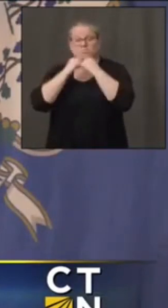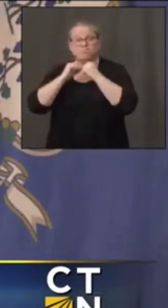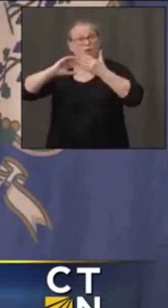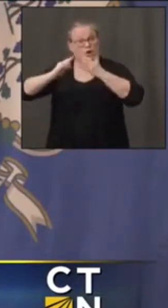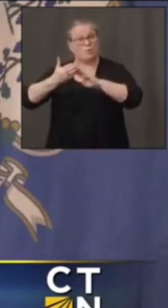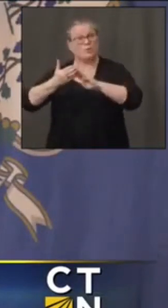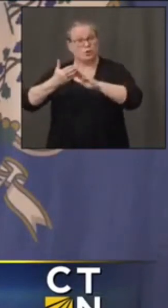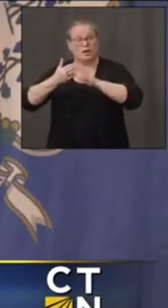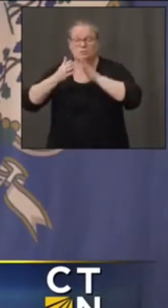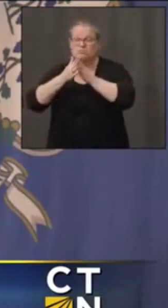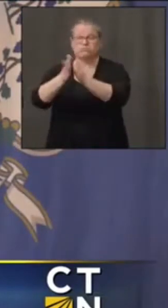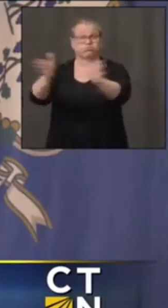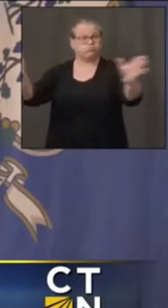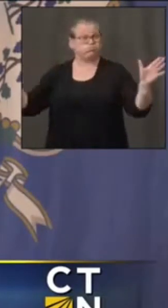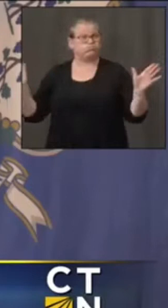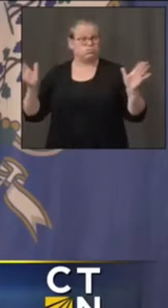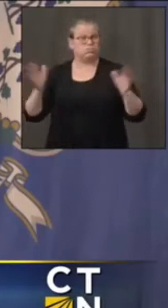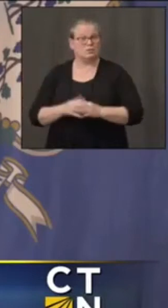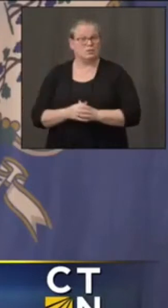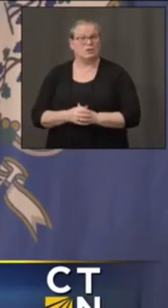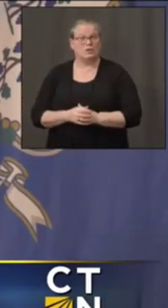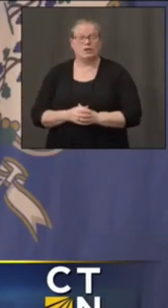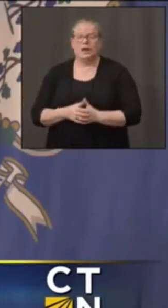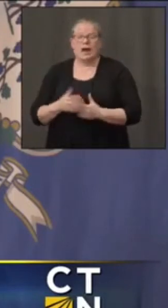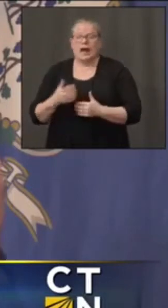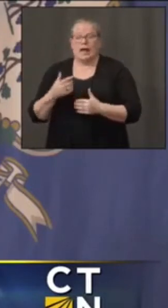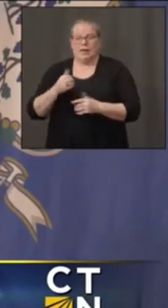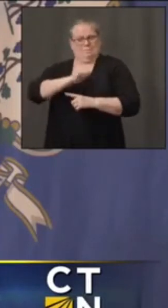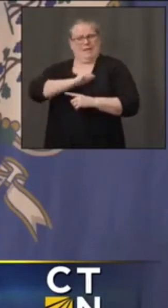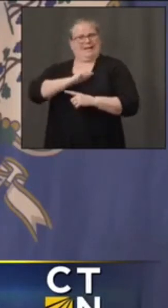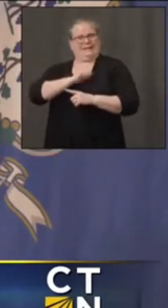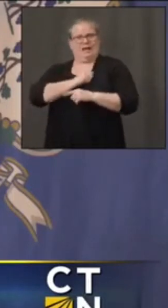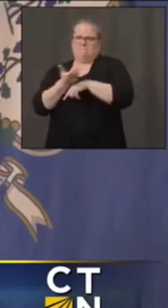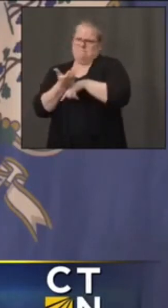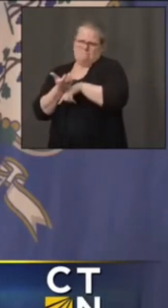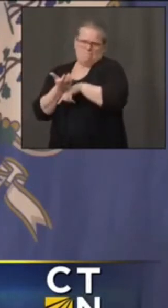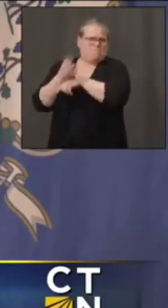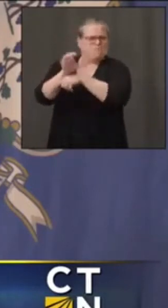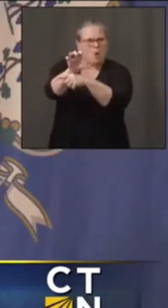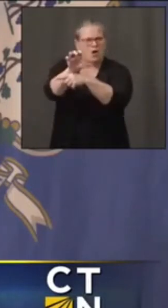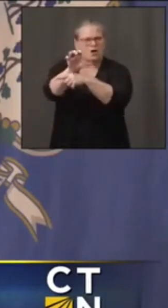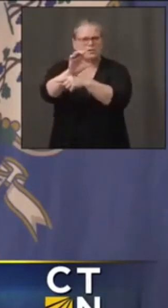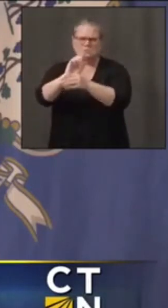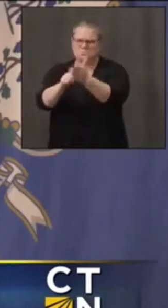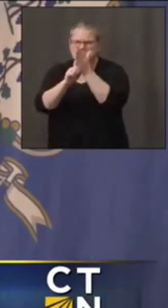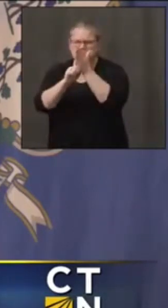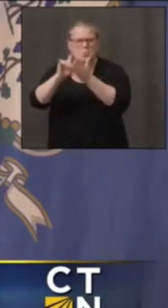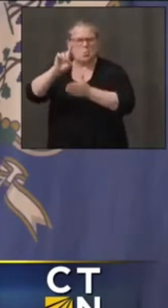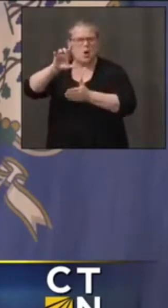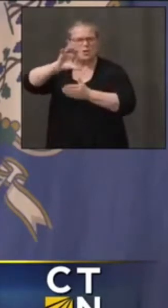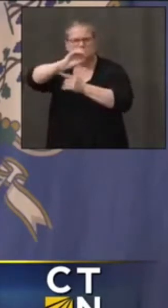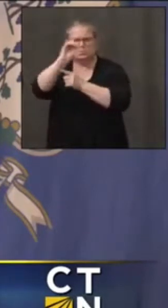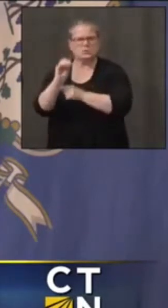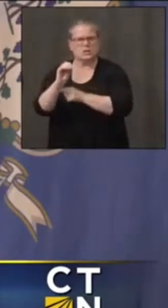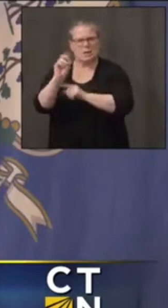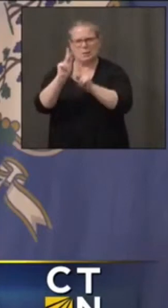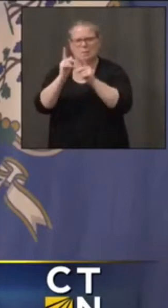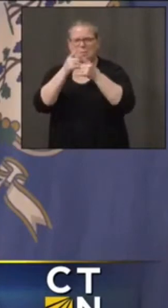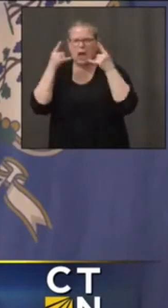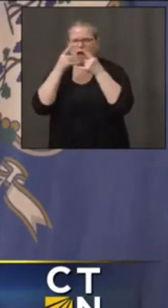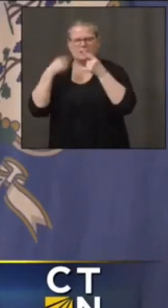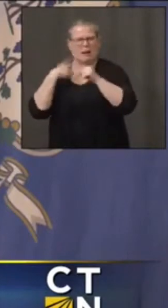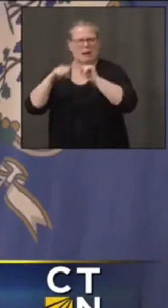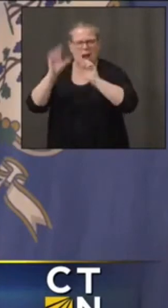I can't enforce my way to 100% of the people wearing the mask. I can't sit around finding people on every street